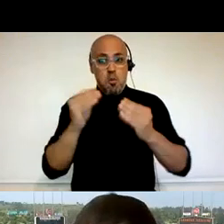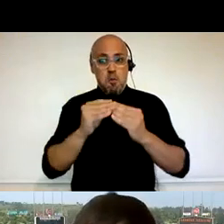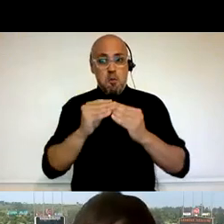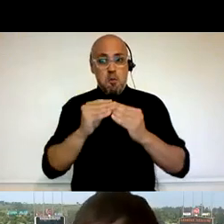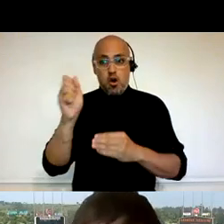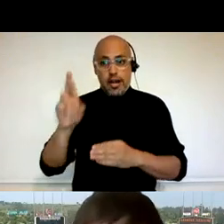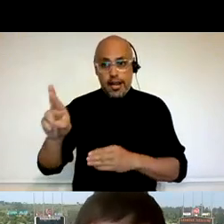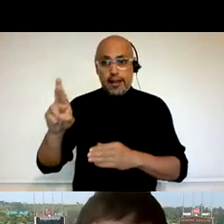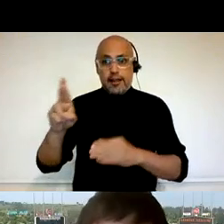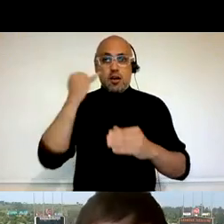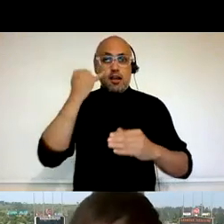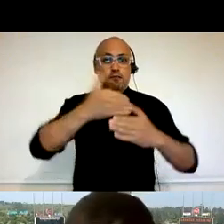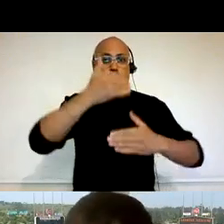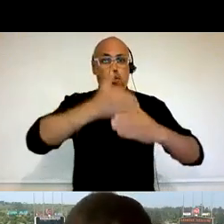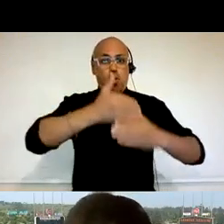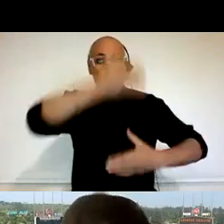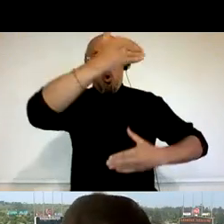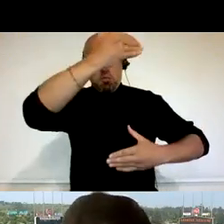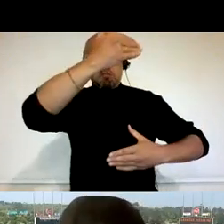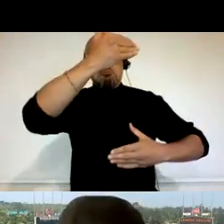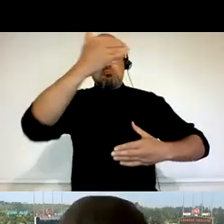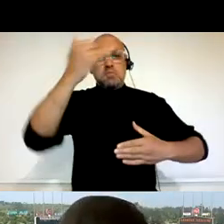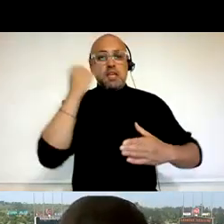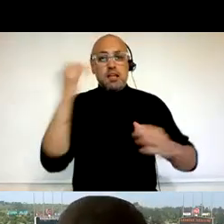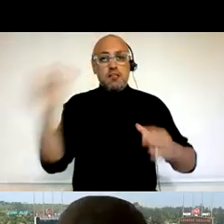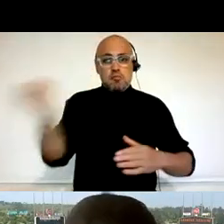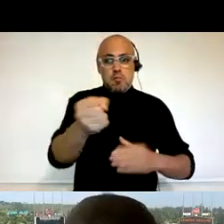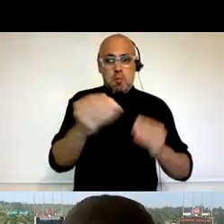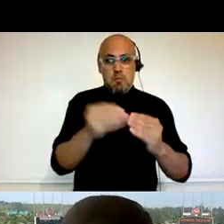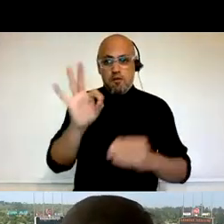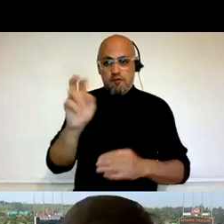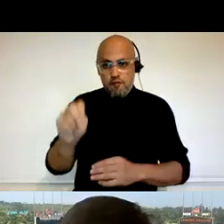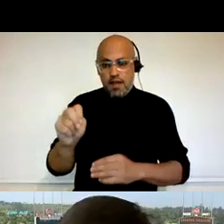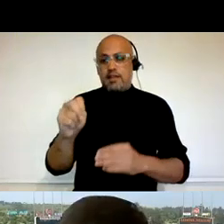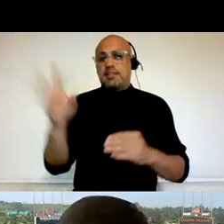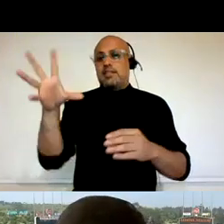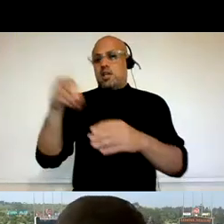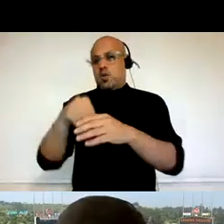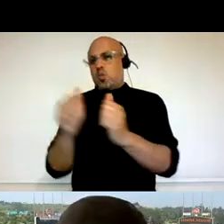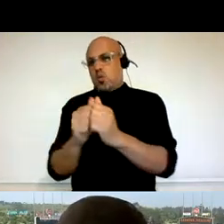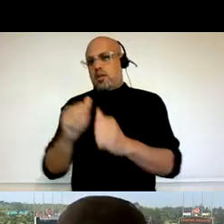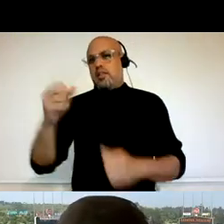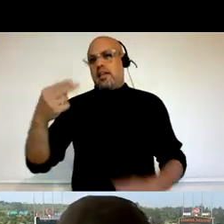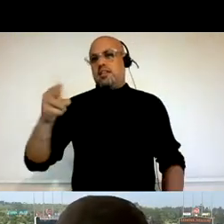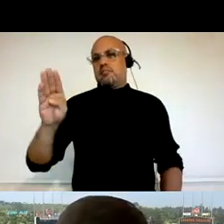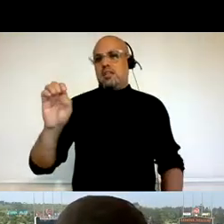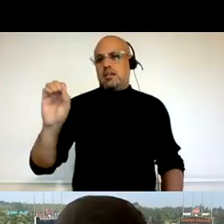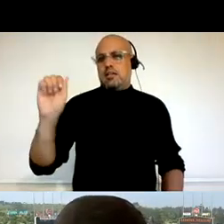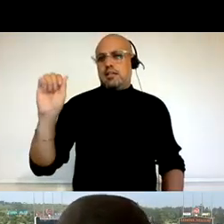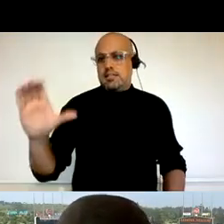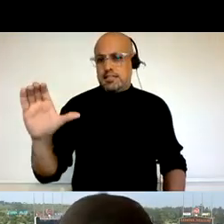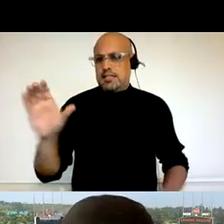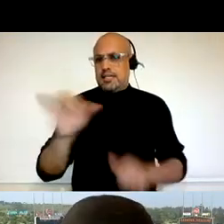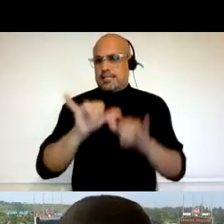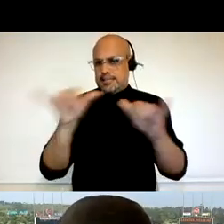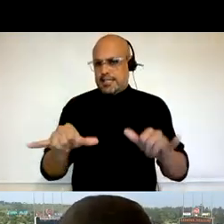those windows up, that we're going to do that. If we need to bring more fans in addition to our HVAC systems, HVAC has always been important to us, and it's